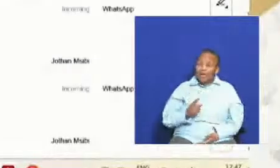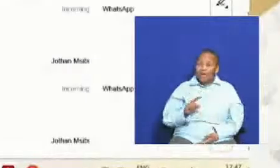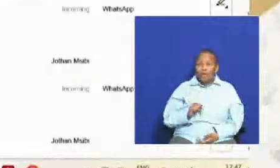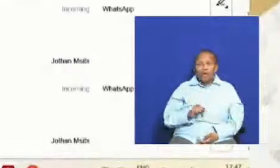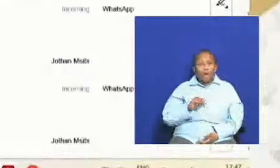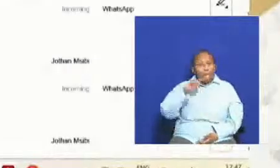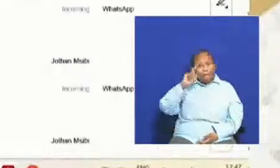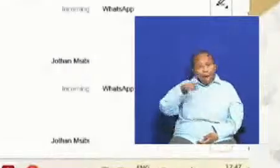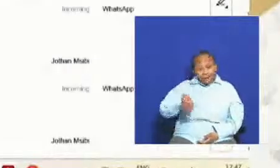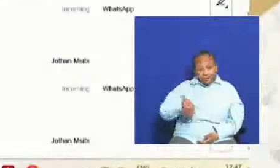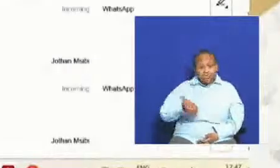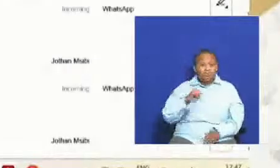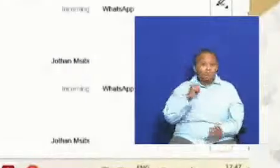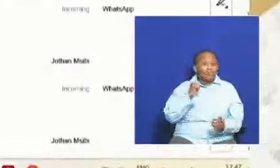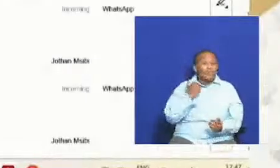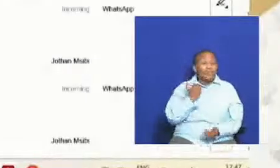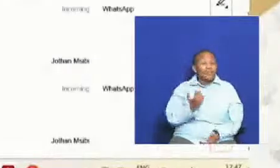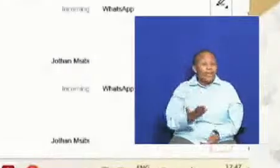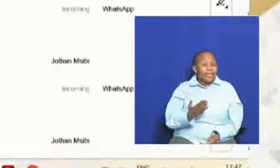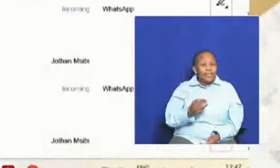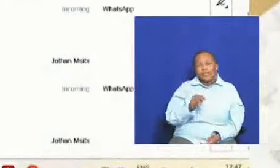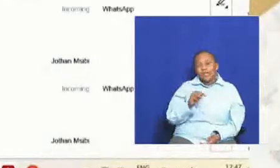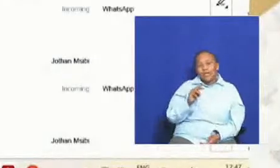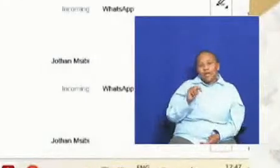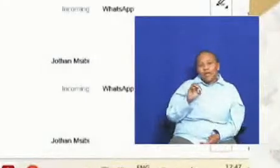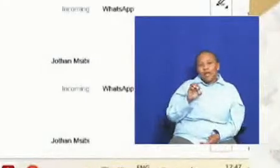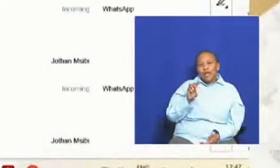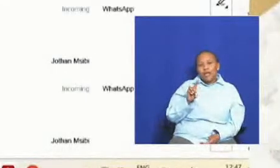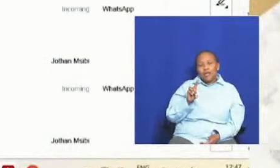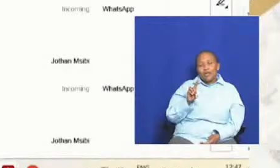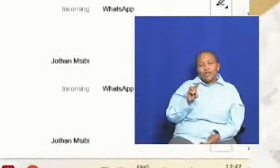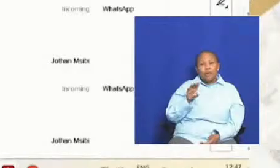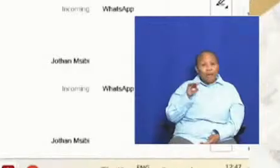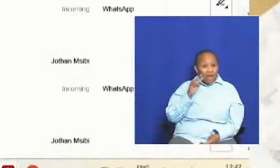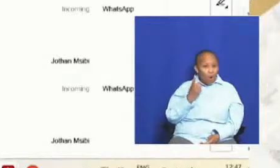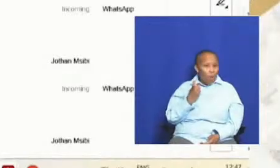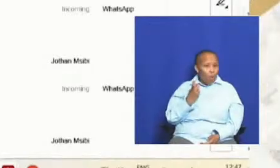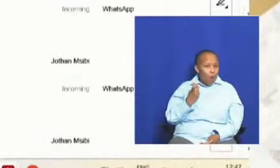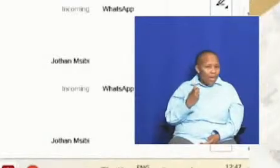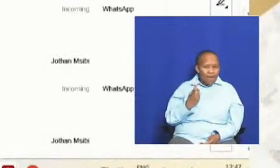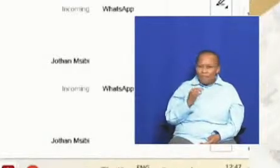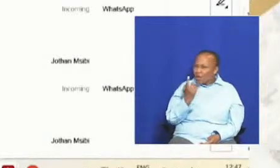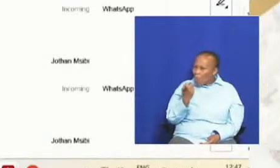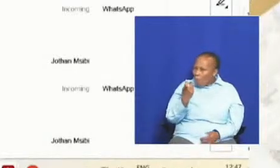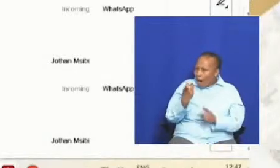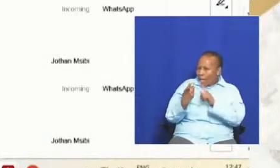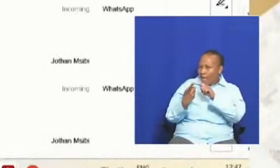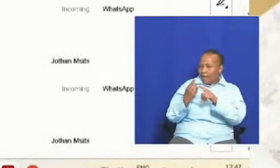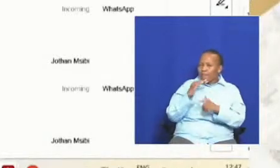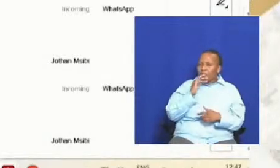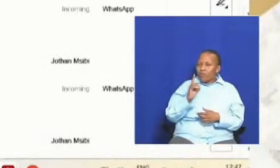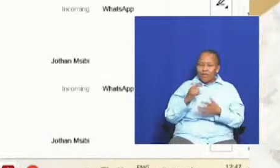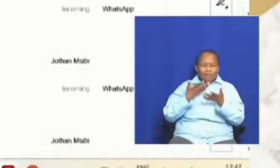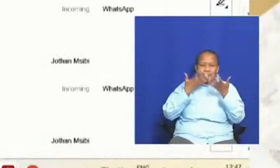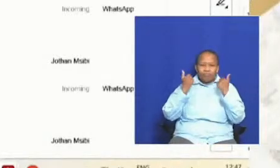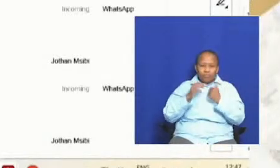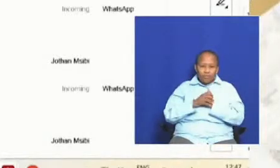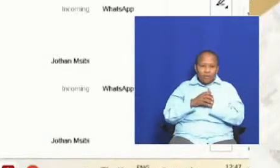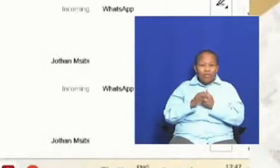don't know what the one is. I thought you might recall. It comes from Mr. Msibi to you.